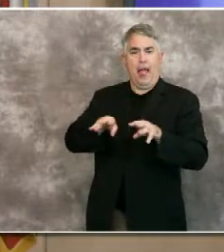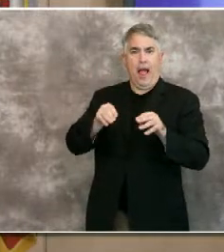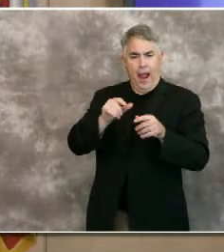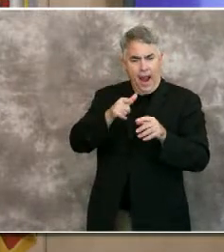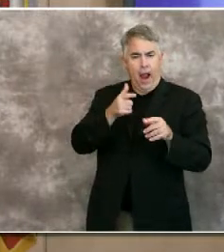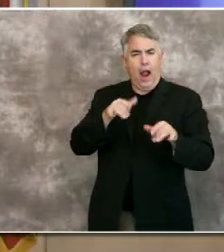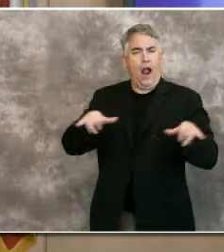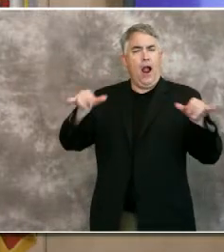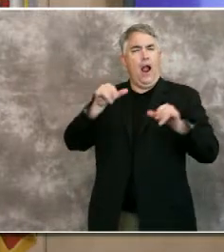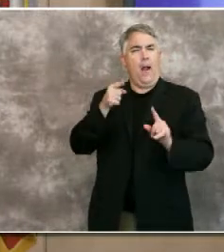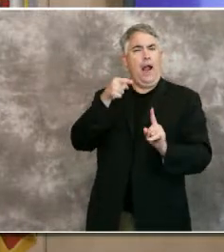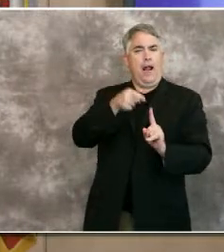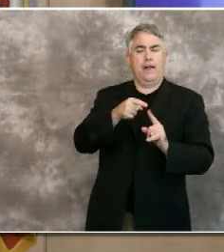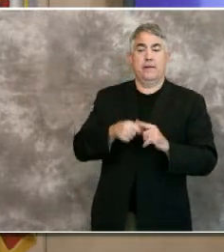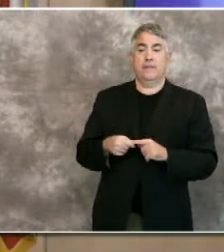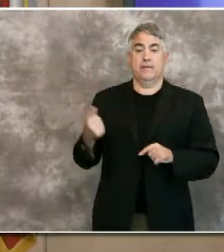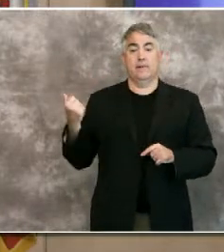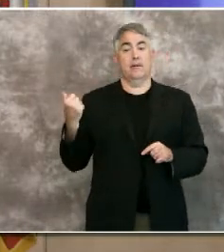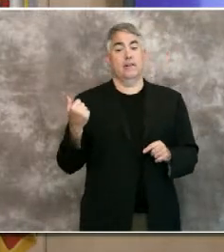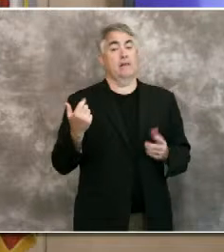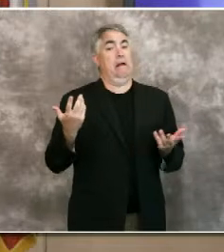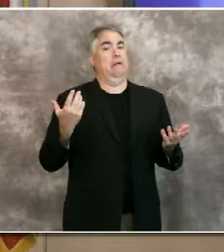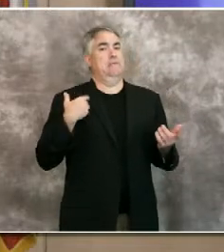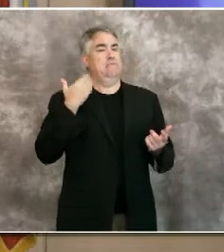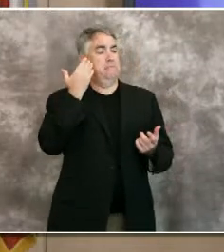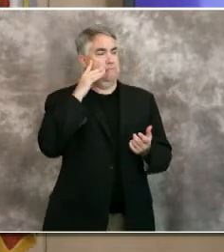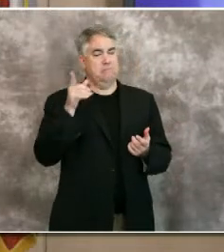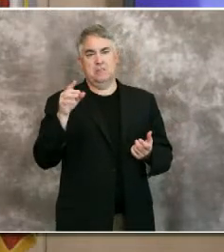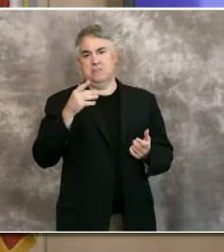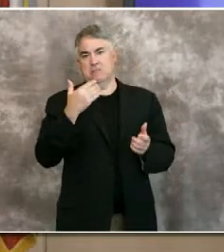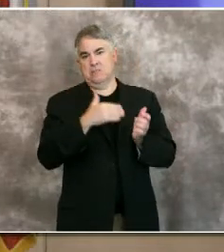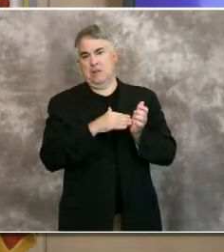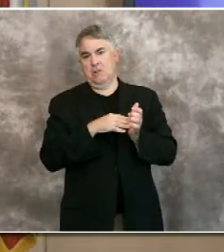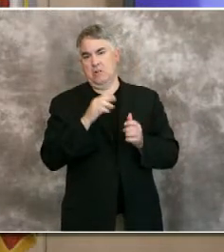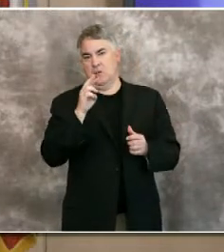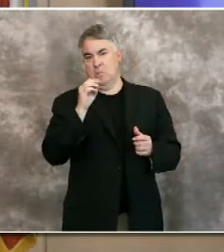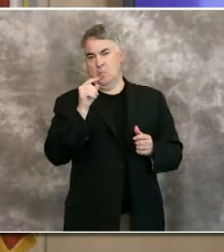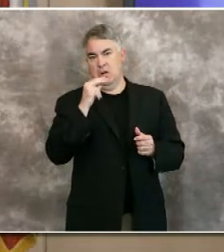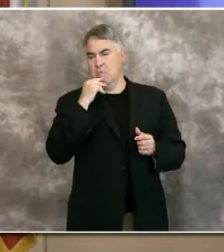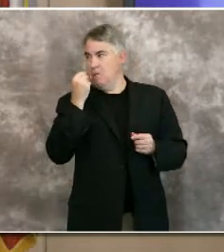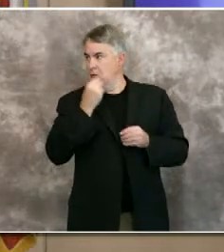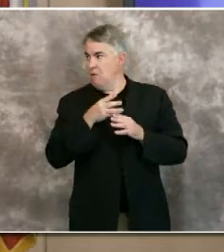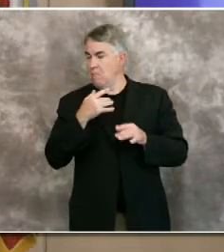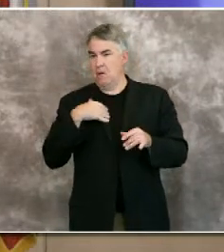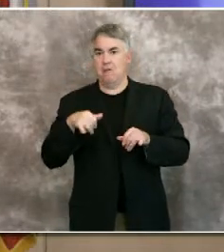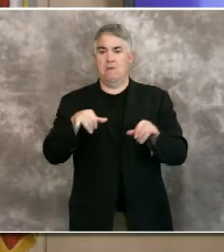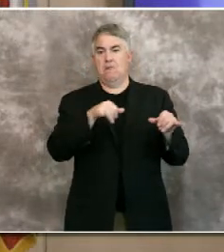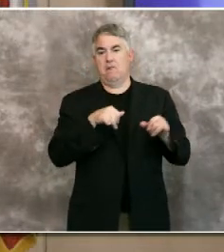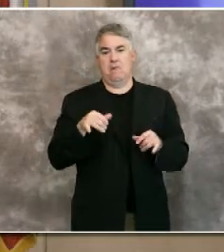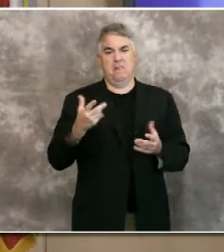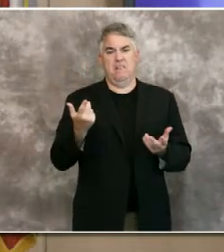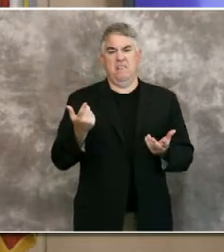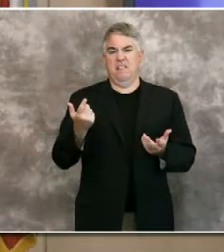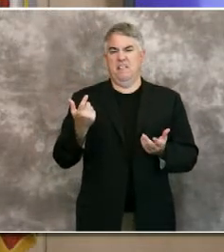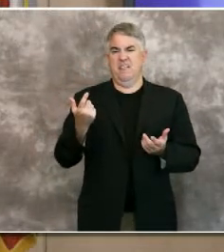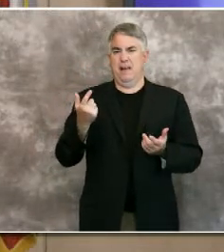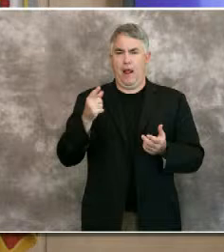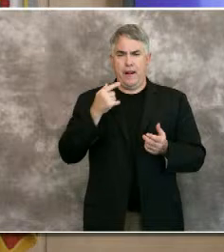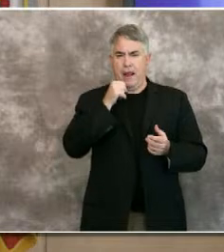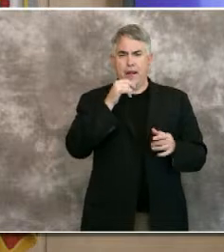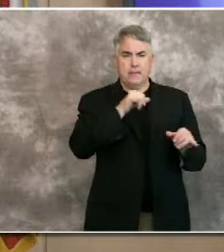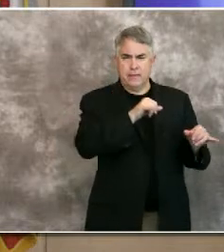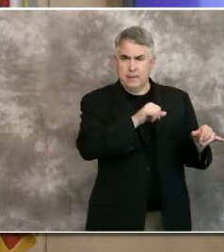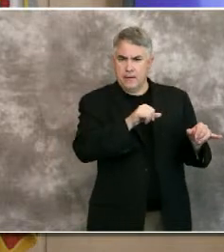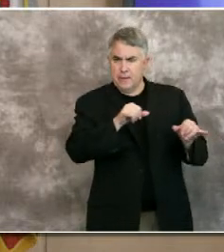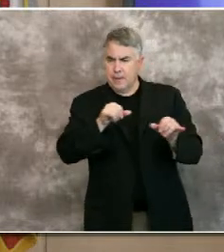I don't think that there has been. I'll let Dr. Wooten address this. I don't know that there has been a consistent theme we've seen other than places where people congregate.